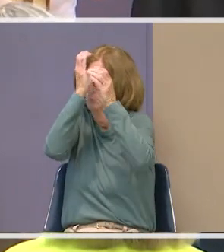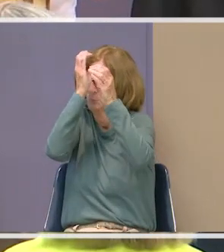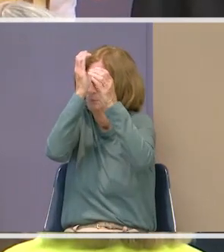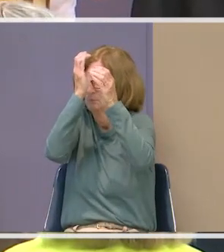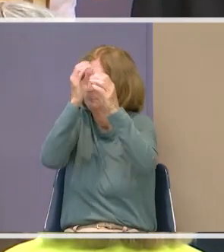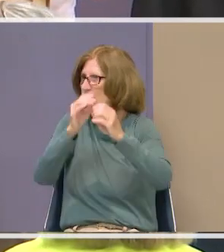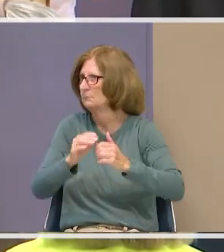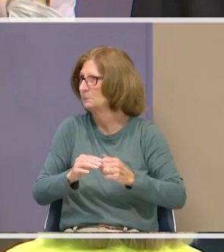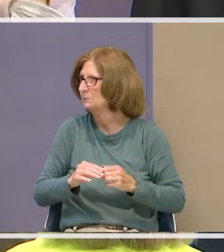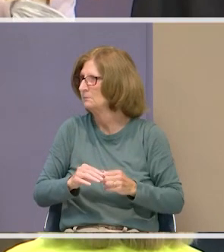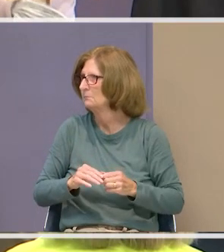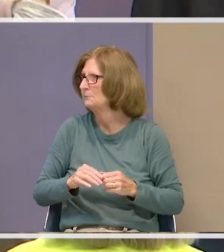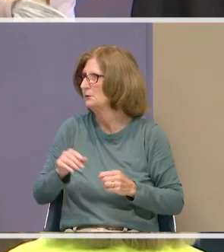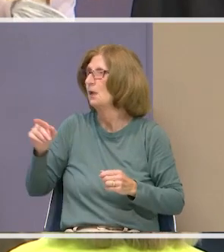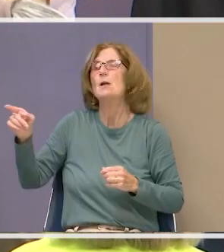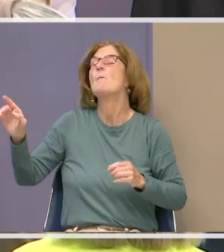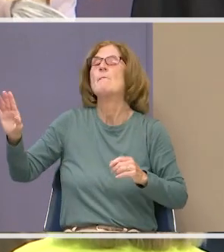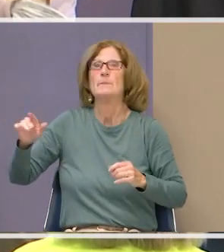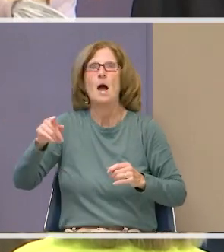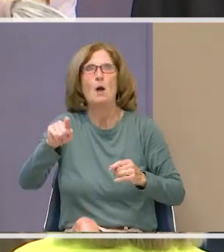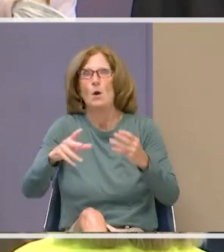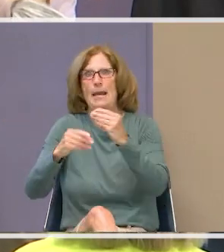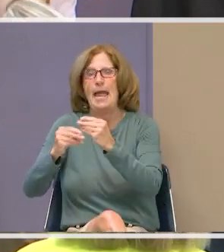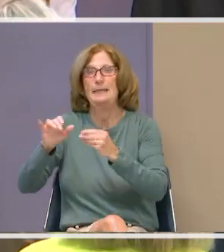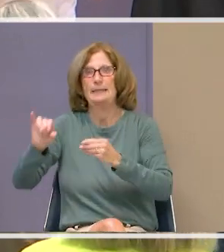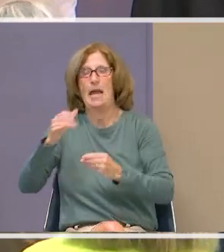previous crossing guard saved my child's life. Sure.